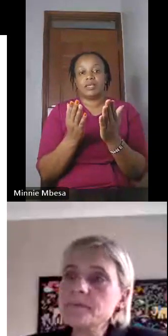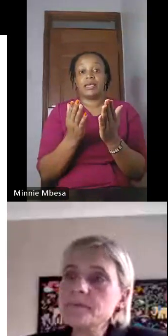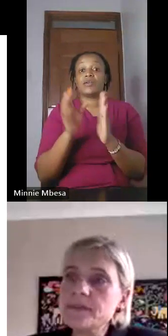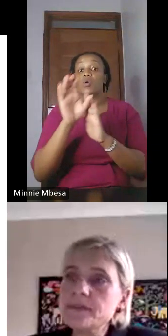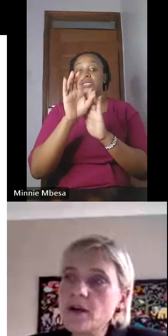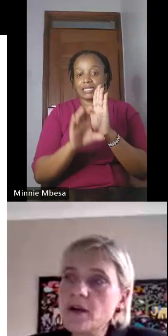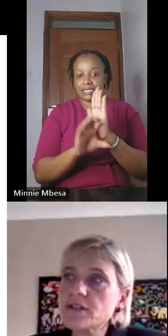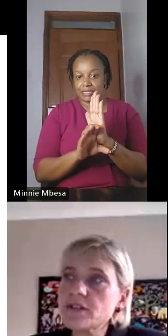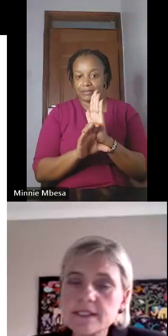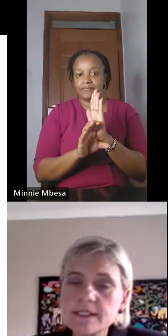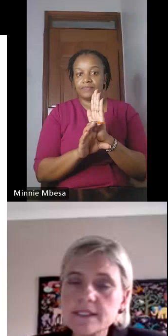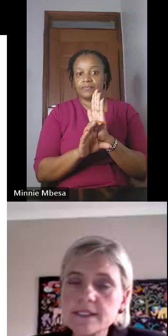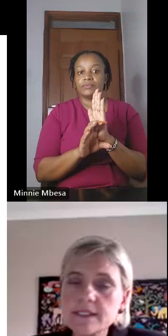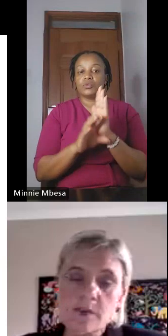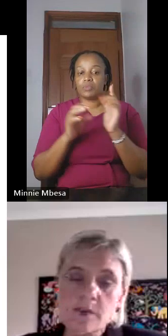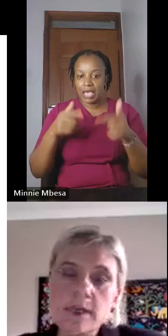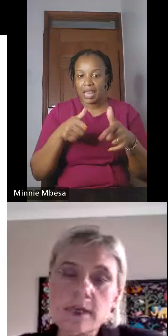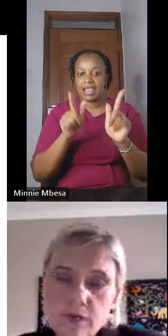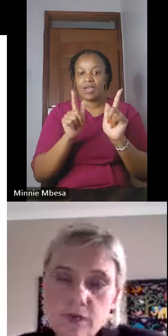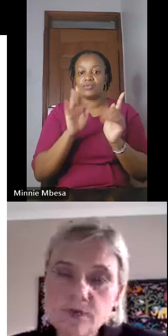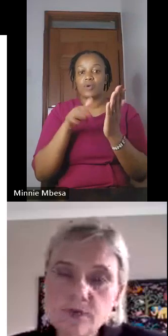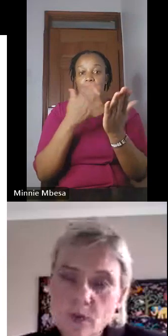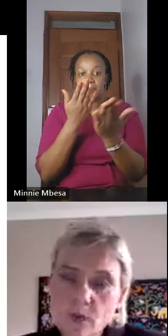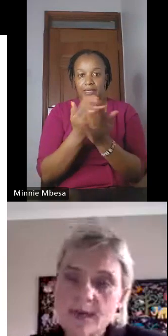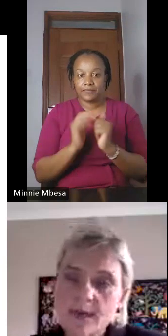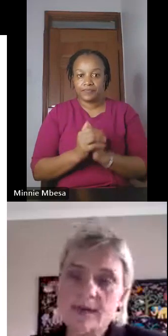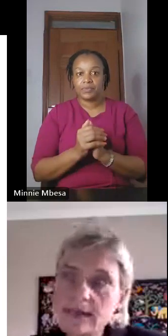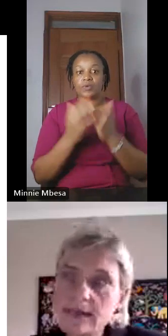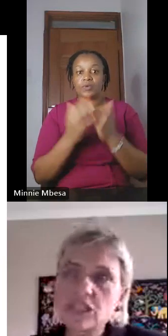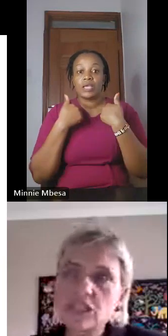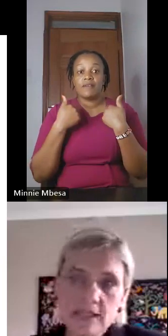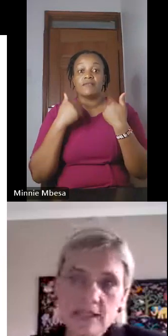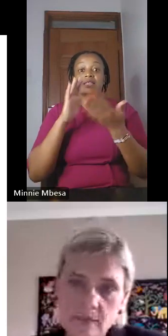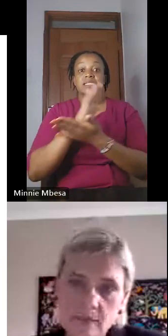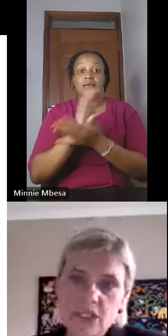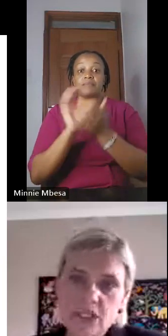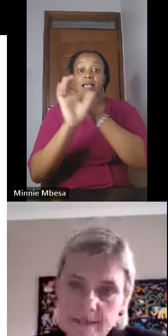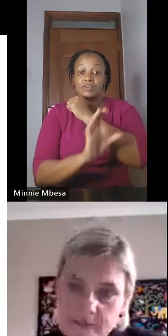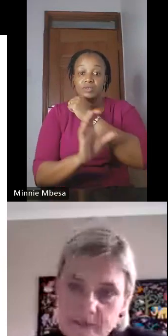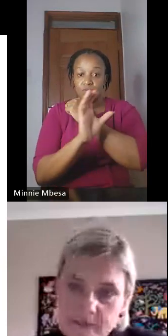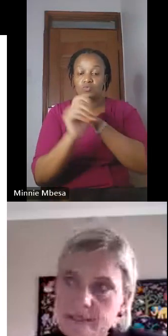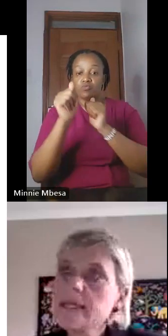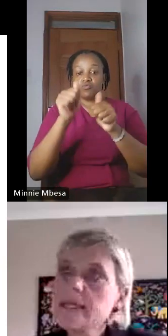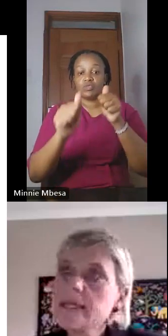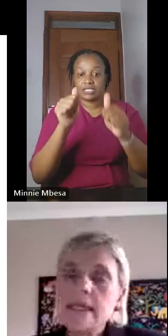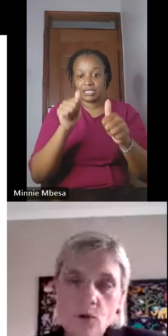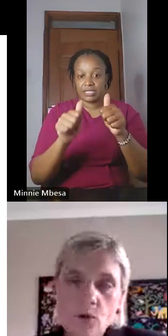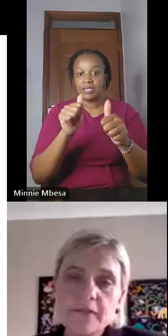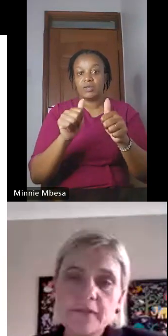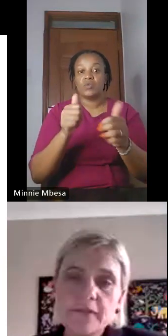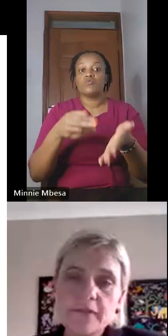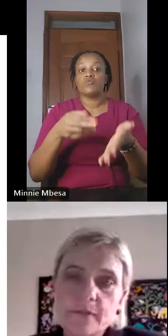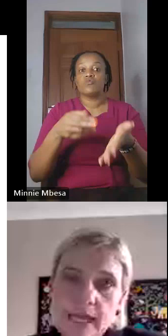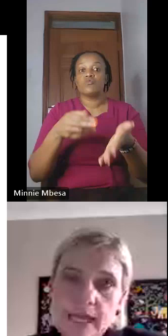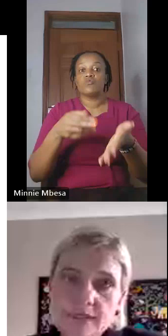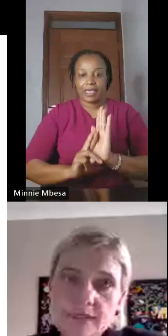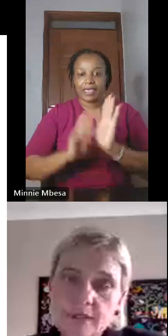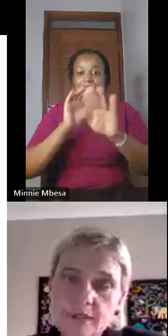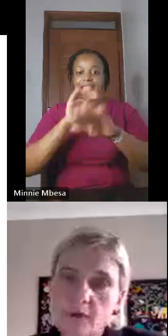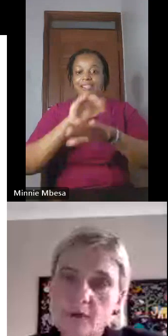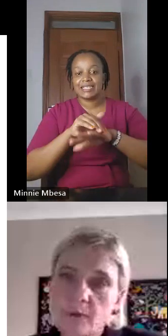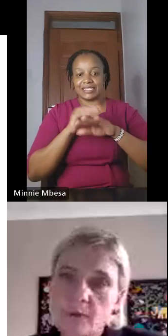Now, there are certain countries where we do require an English language certificate in order for you to